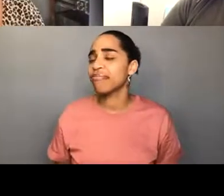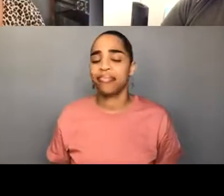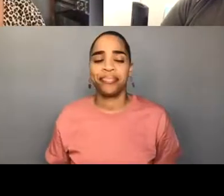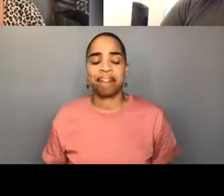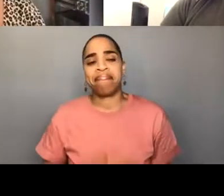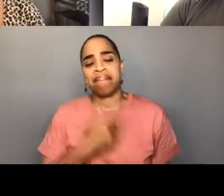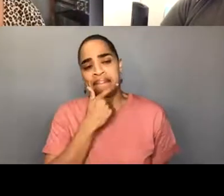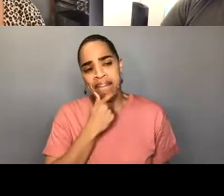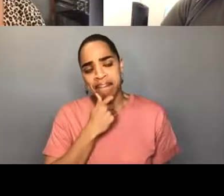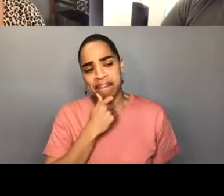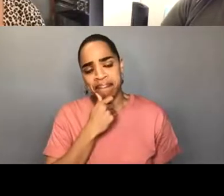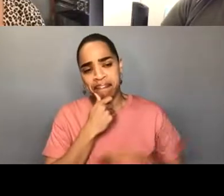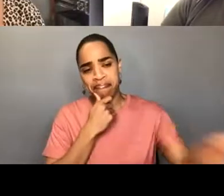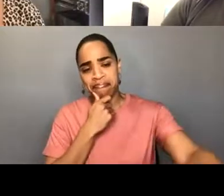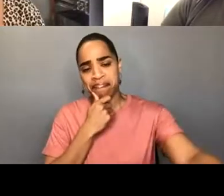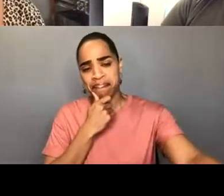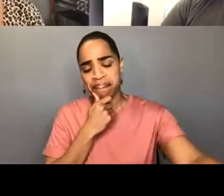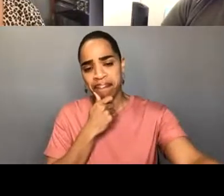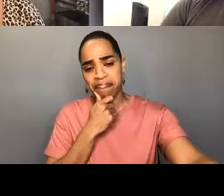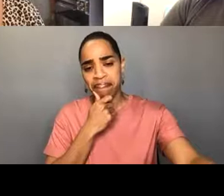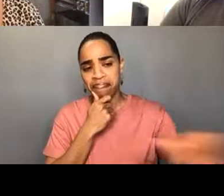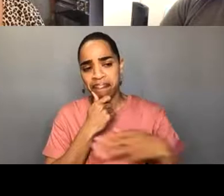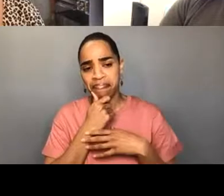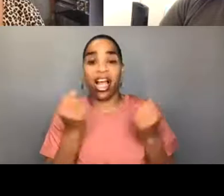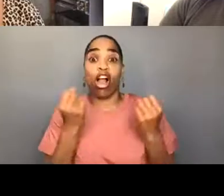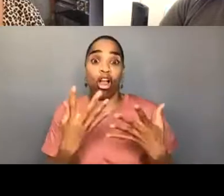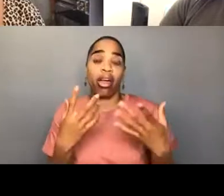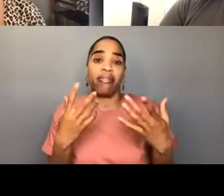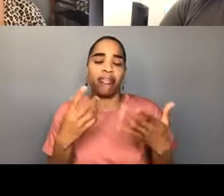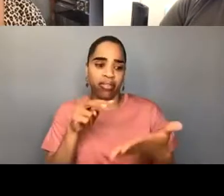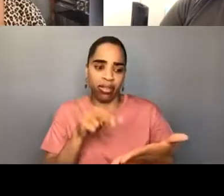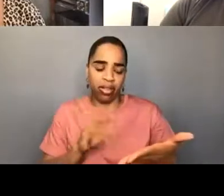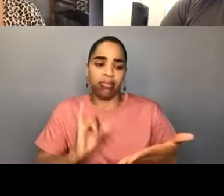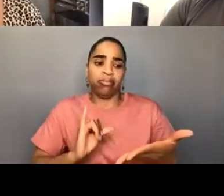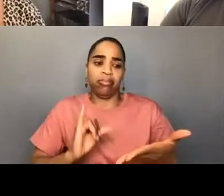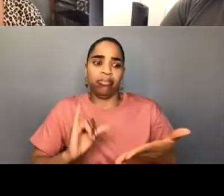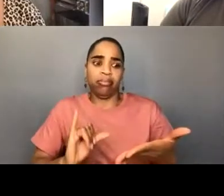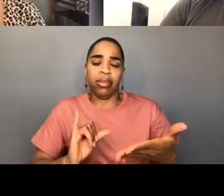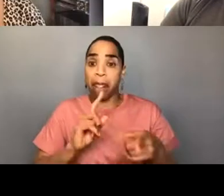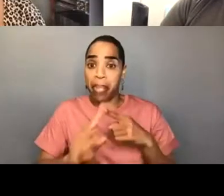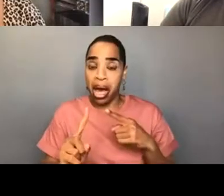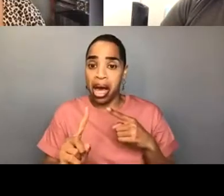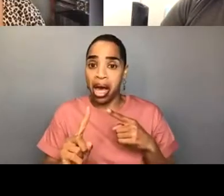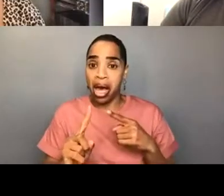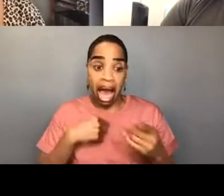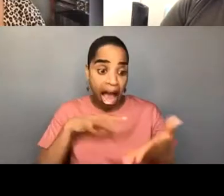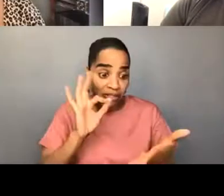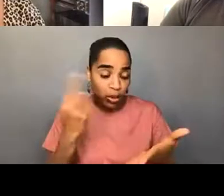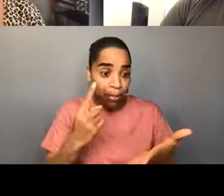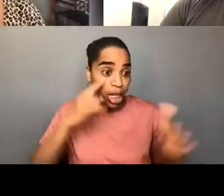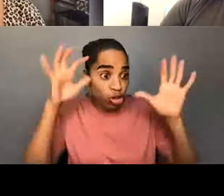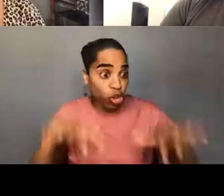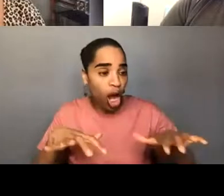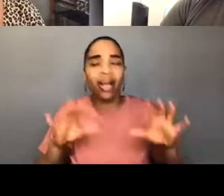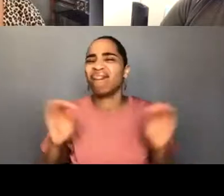I don't think there was, a lot of it was difficult, but there wasn't anything that was completely shocking to